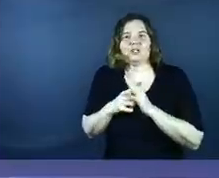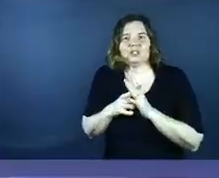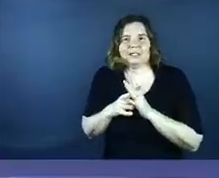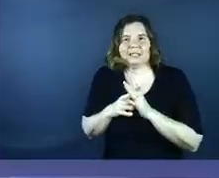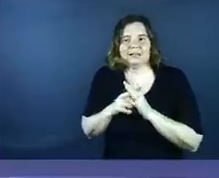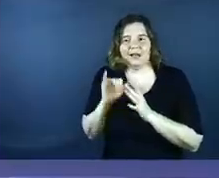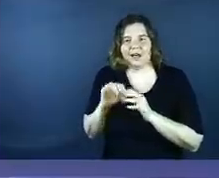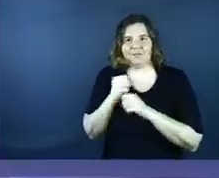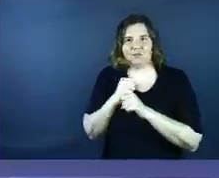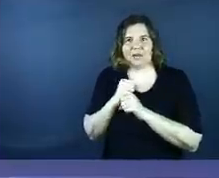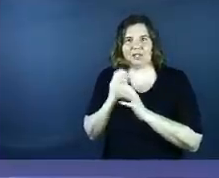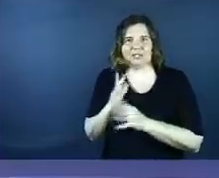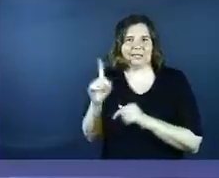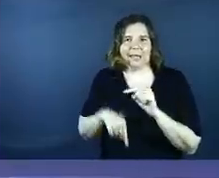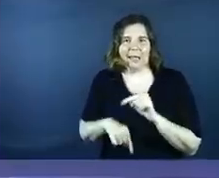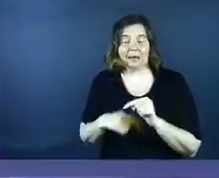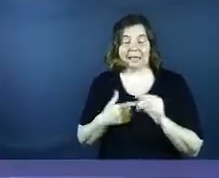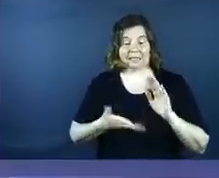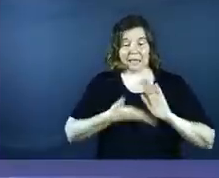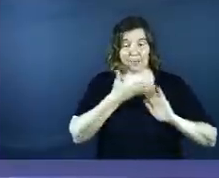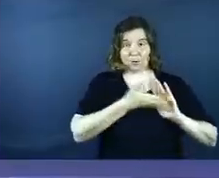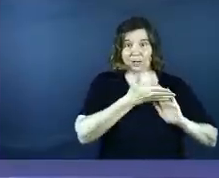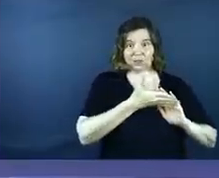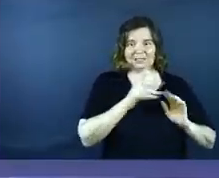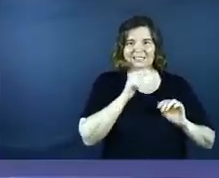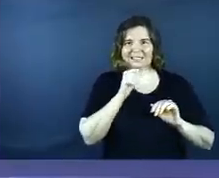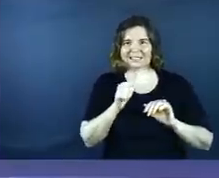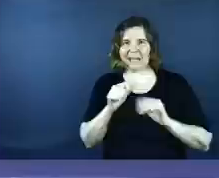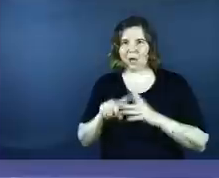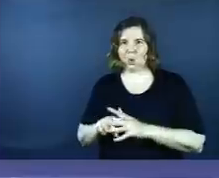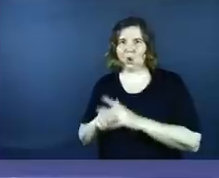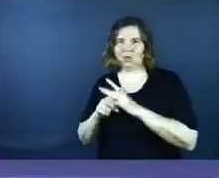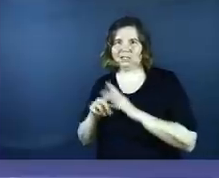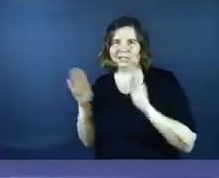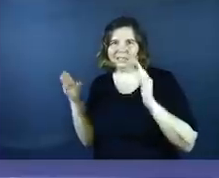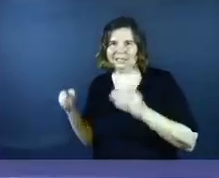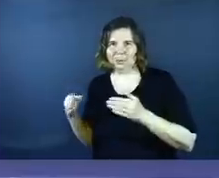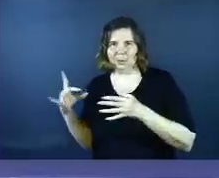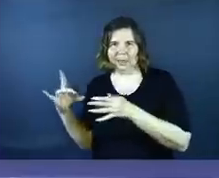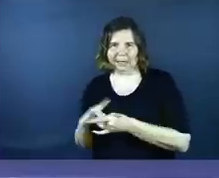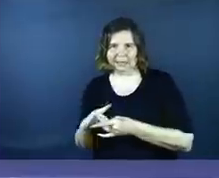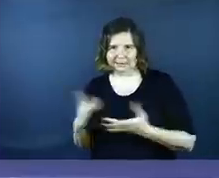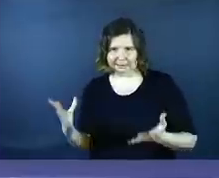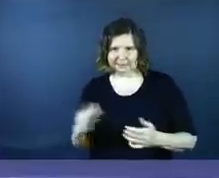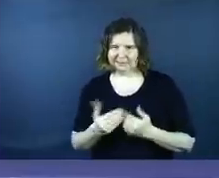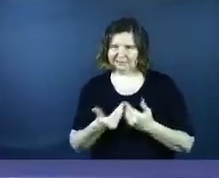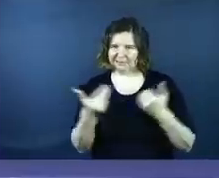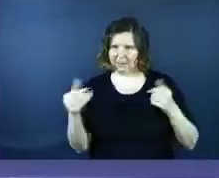the origin of creation. It is operational. It is not origin related.